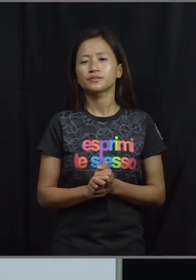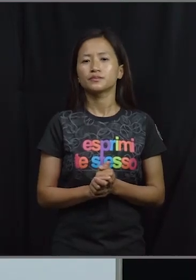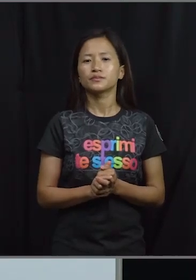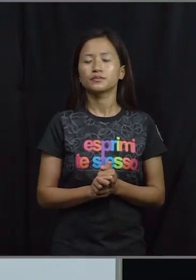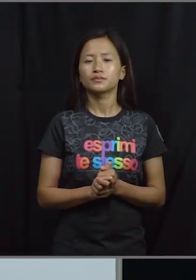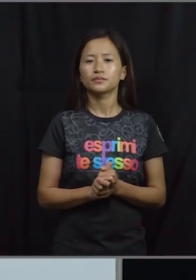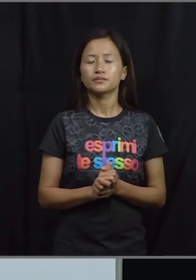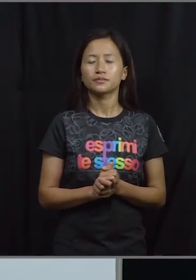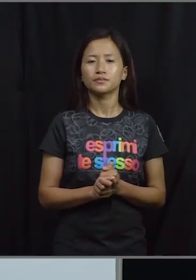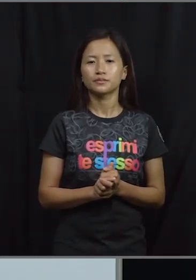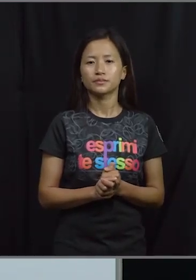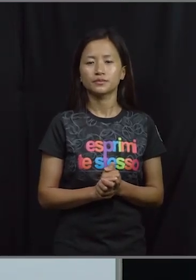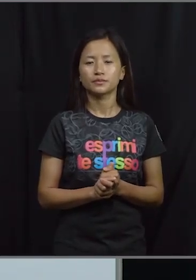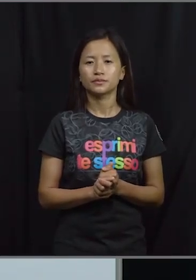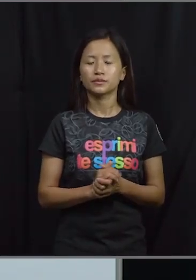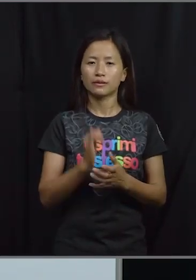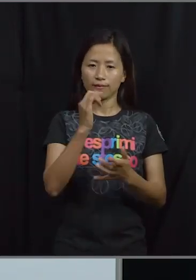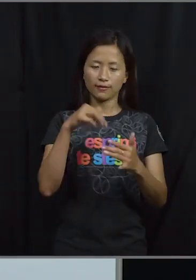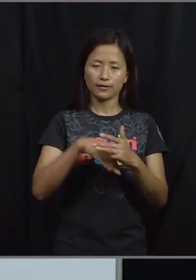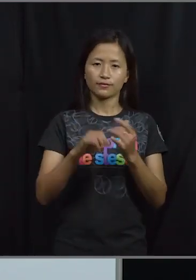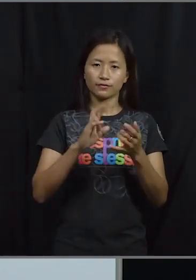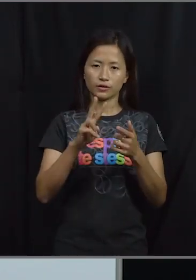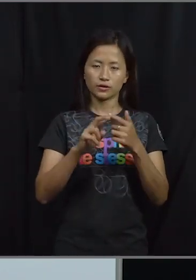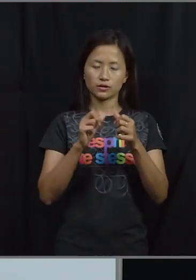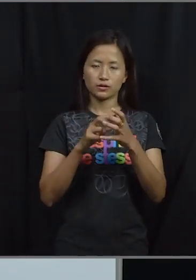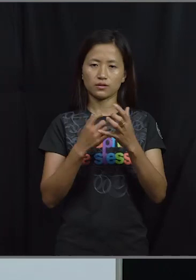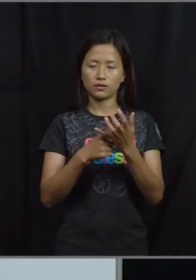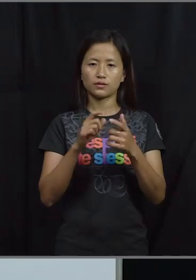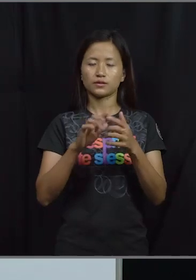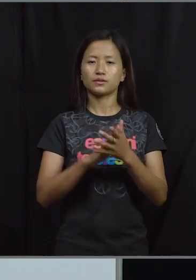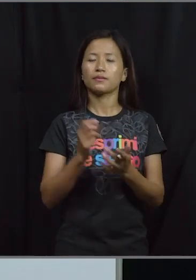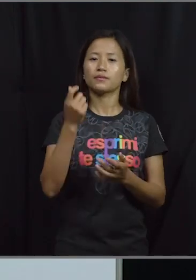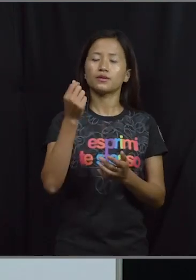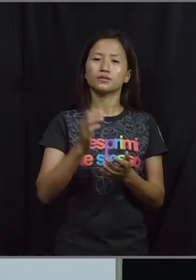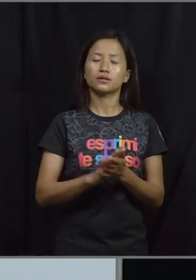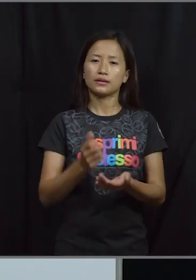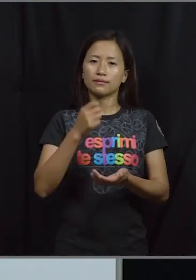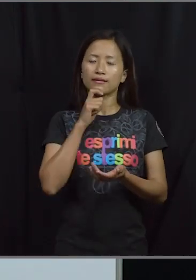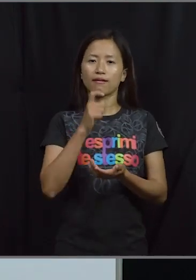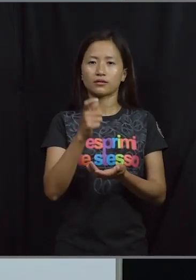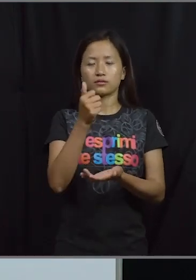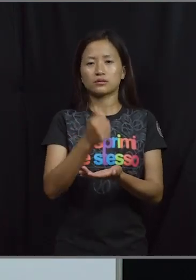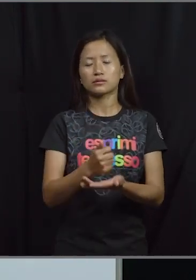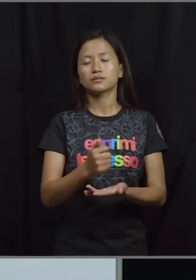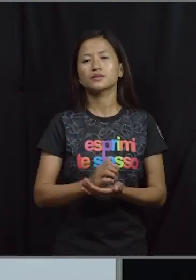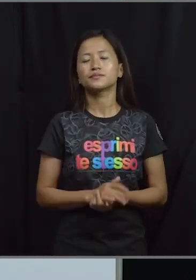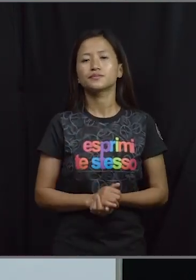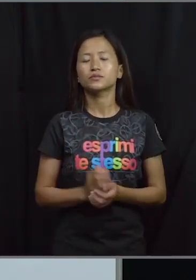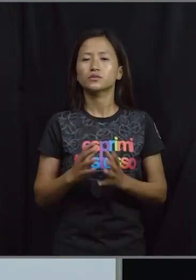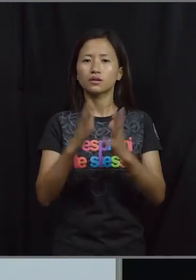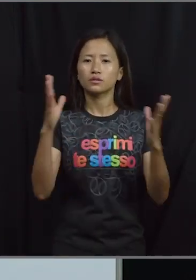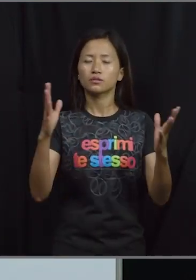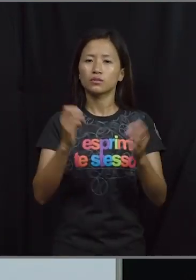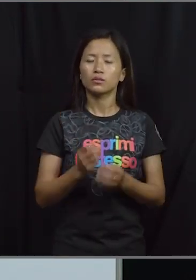there will be an inverse relationship between price and demand, which means the more